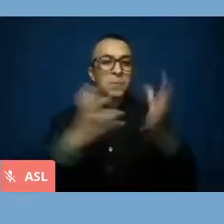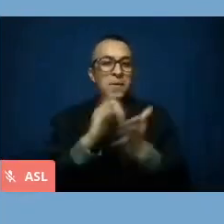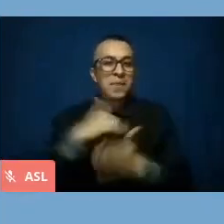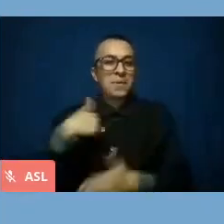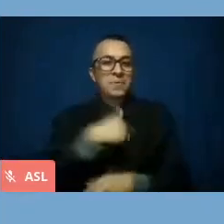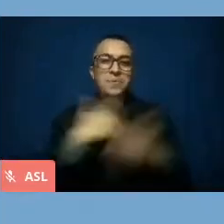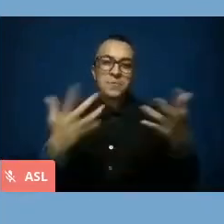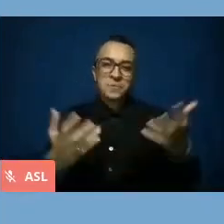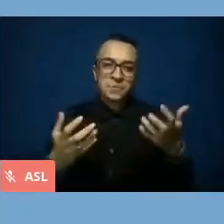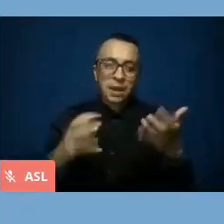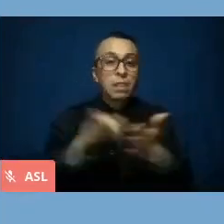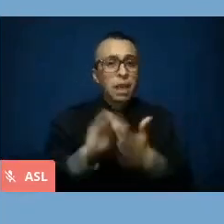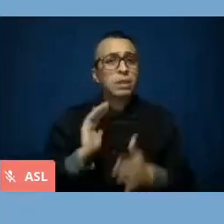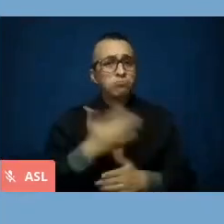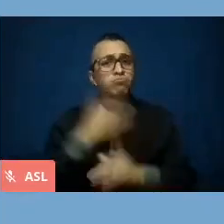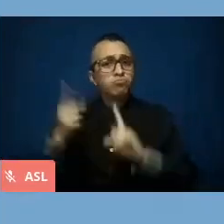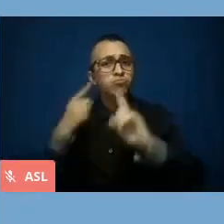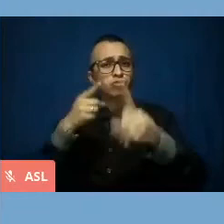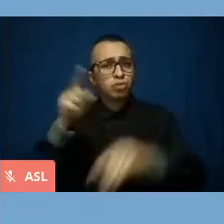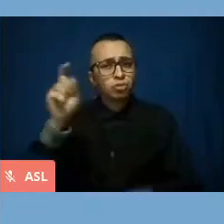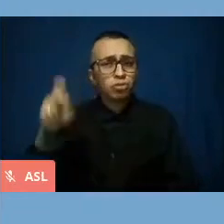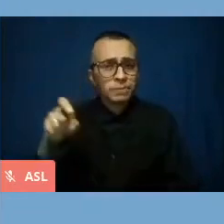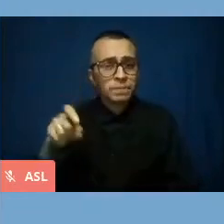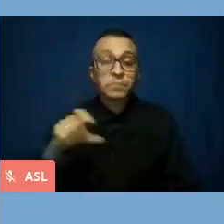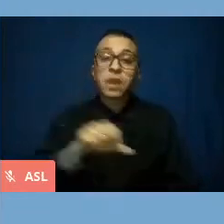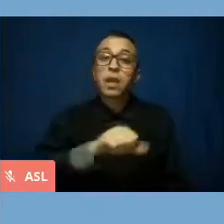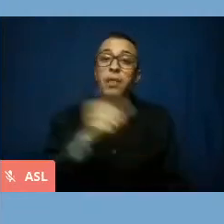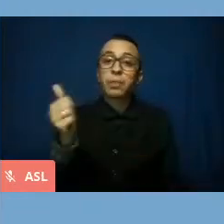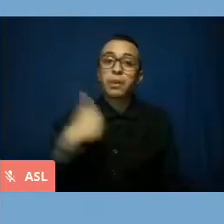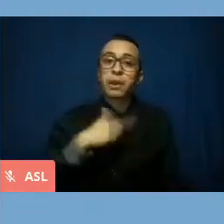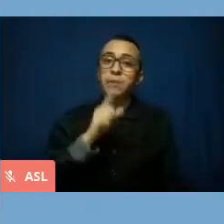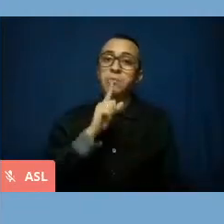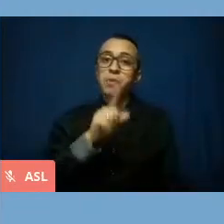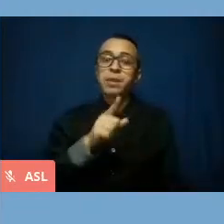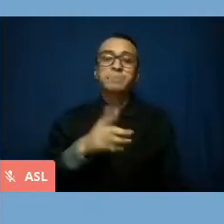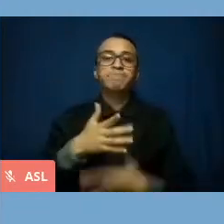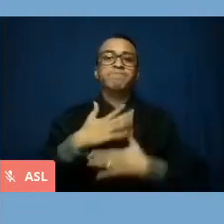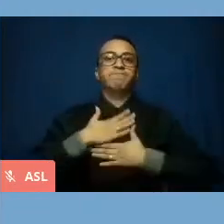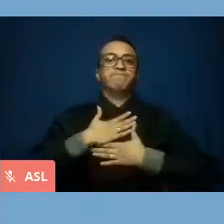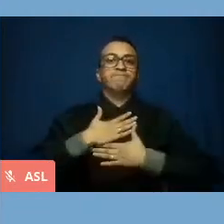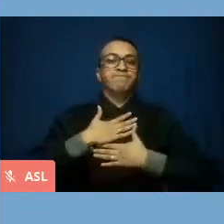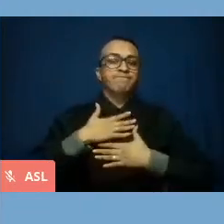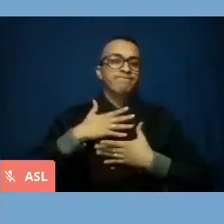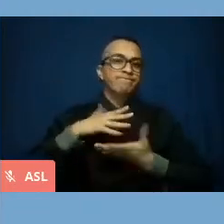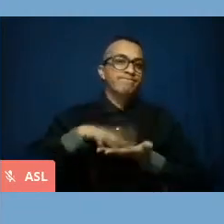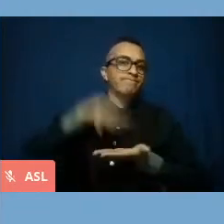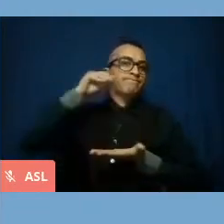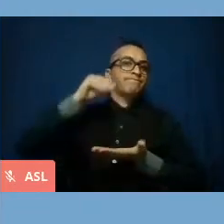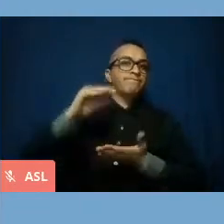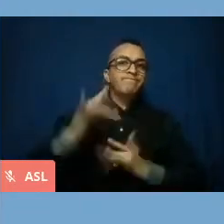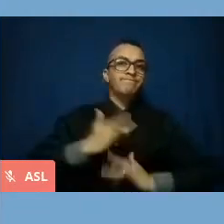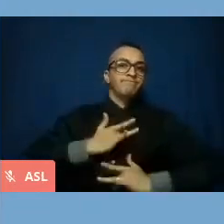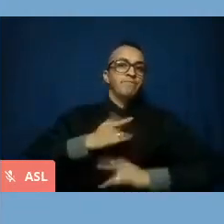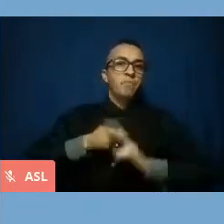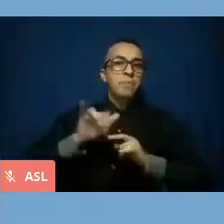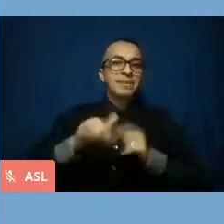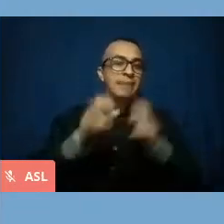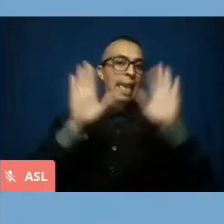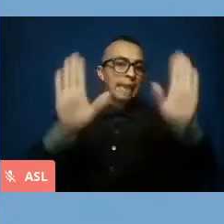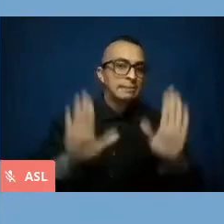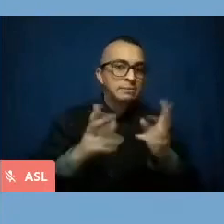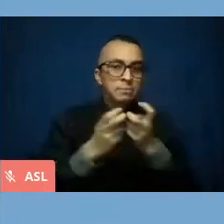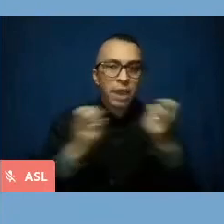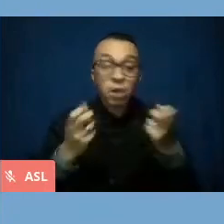that should be our goal. The other thing I really take from this excellent, excellent panel is, in these difficult